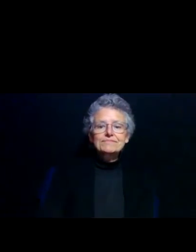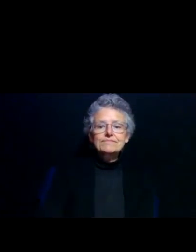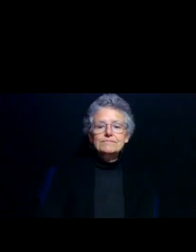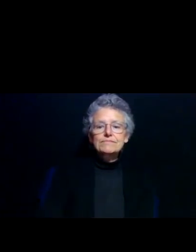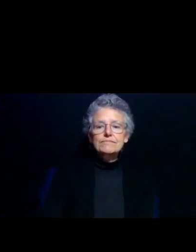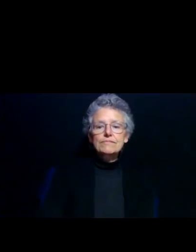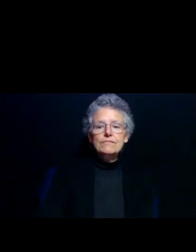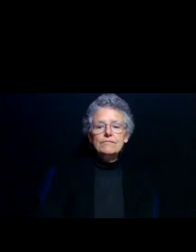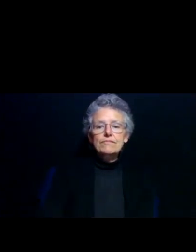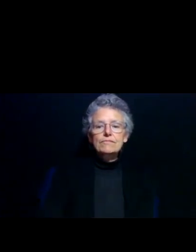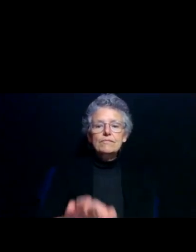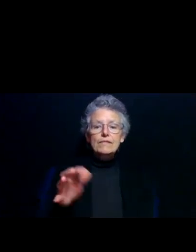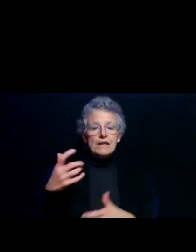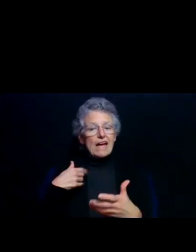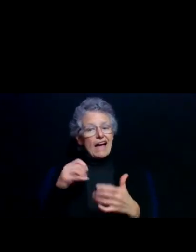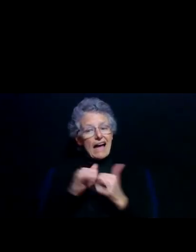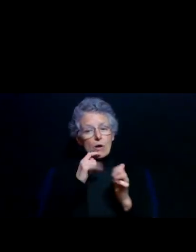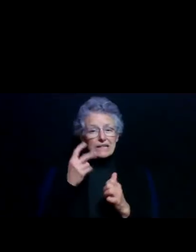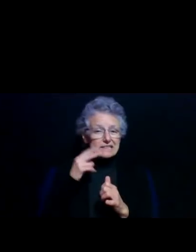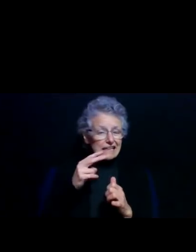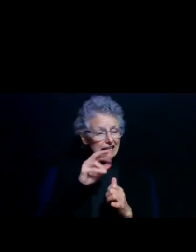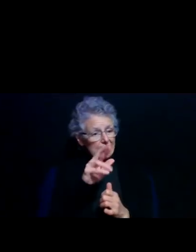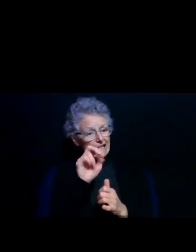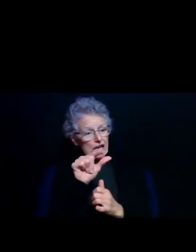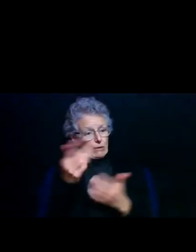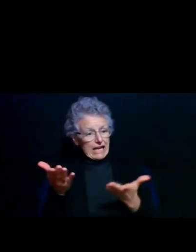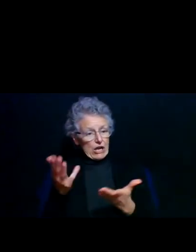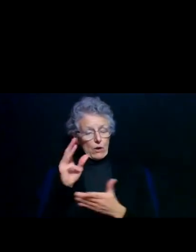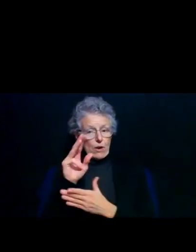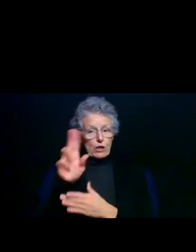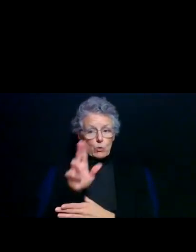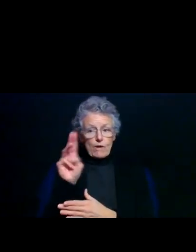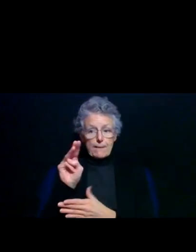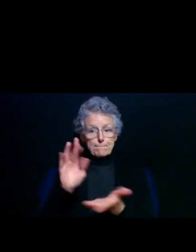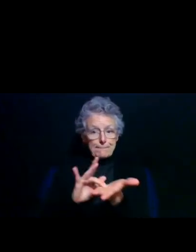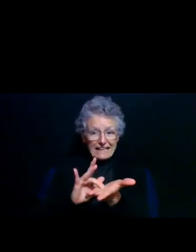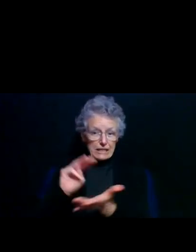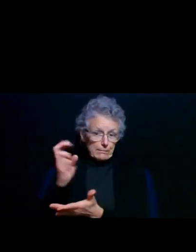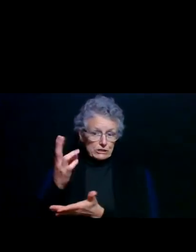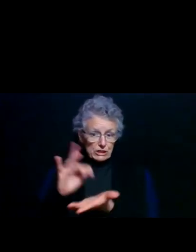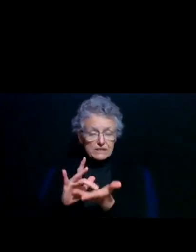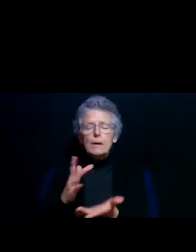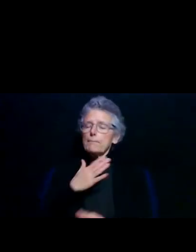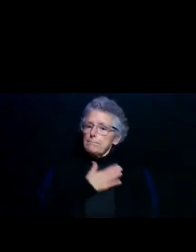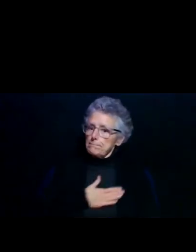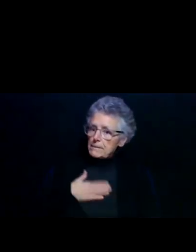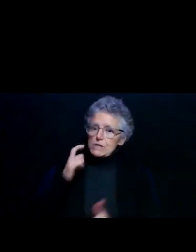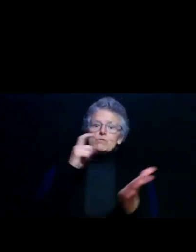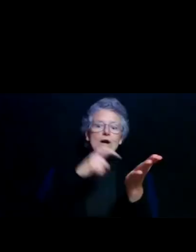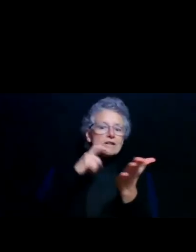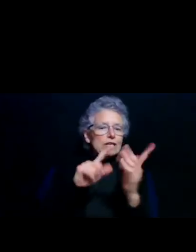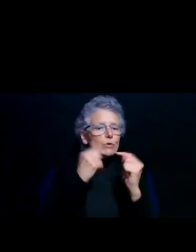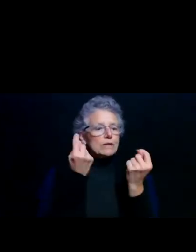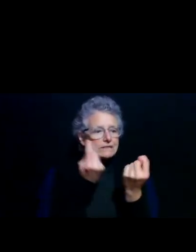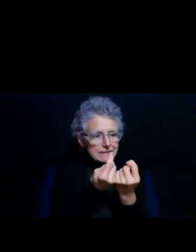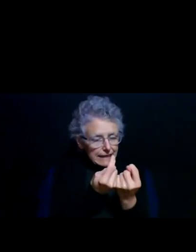we see caring demonstrated at Michigan Medicine. I encourage you to please recognize your teammates and give